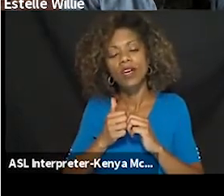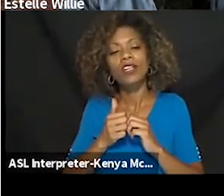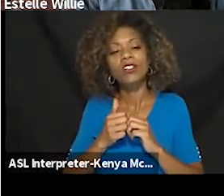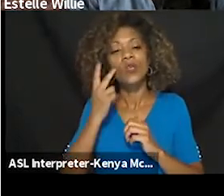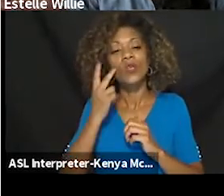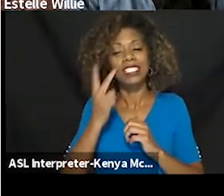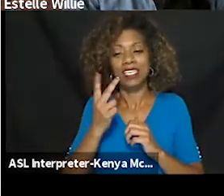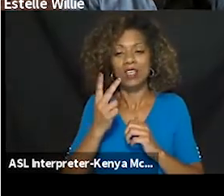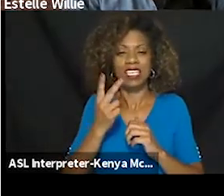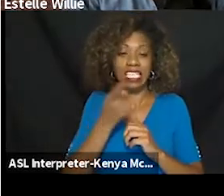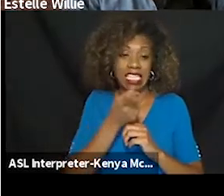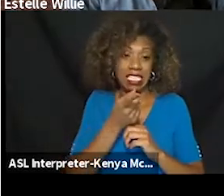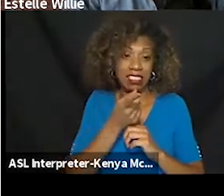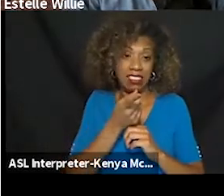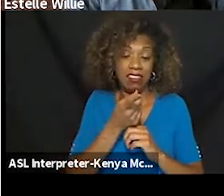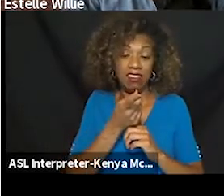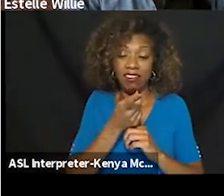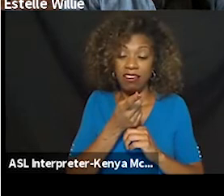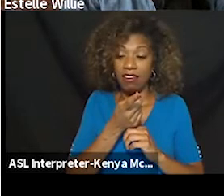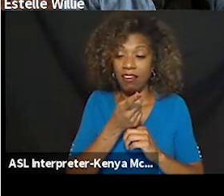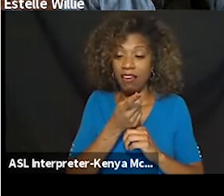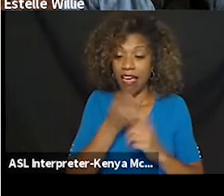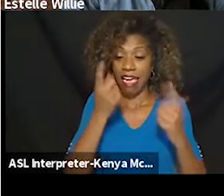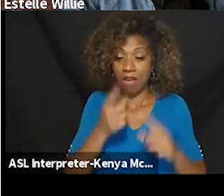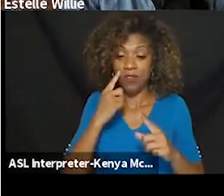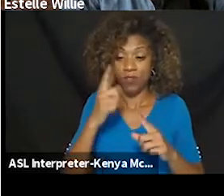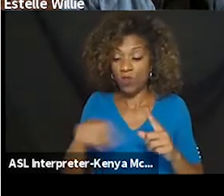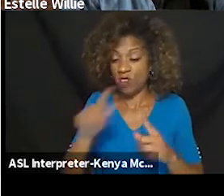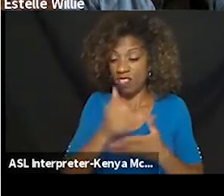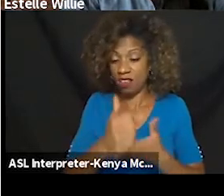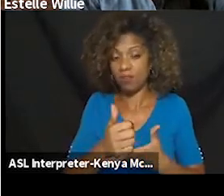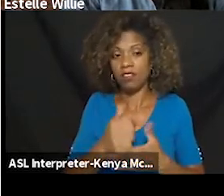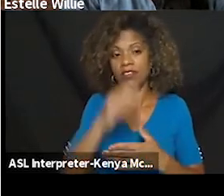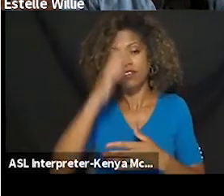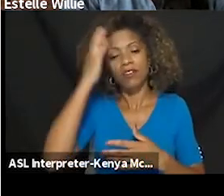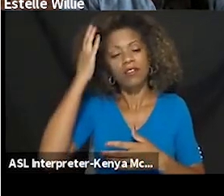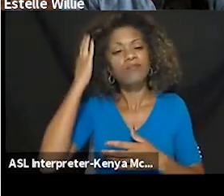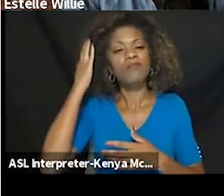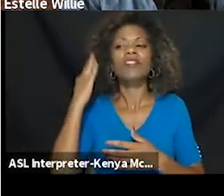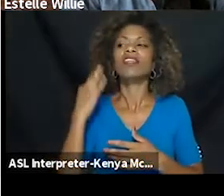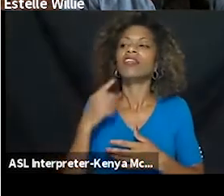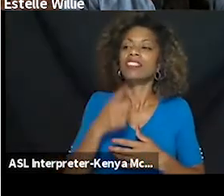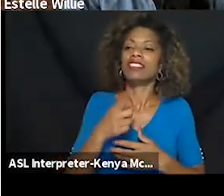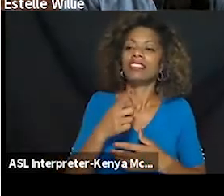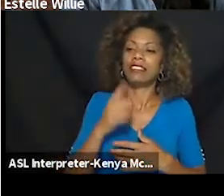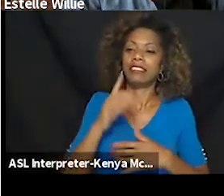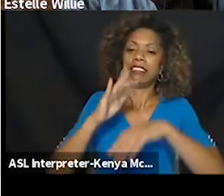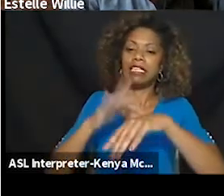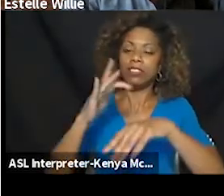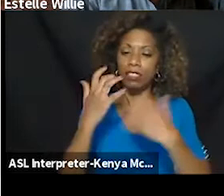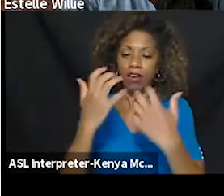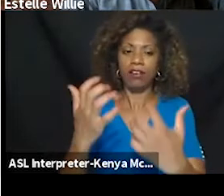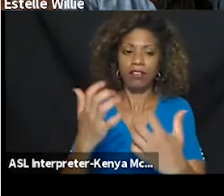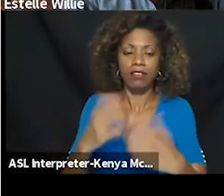strategy? Does it reach the key audience that we're hoping to target and reach? And then also, does it fit